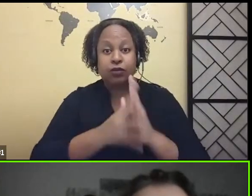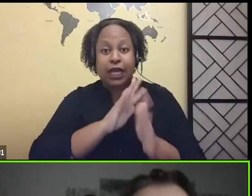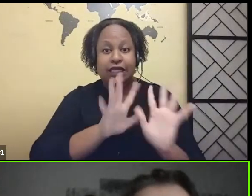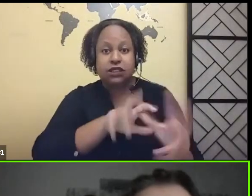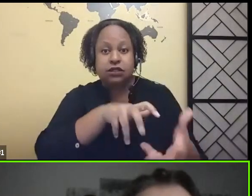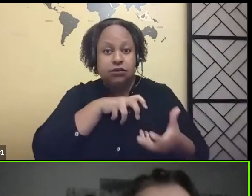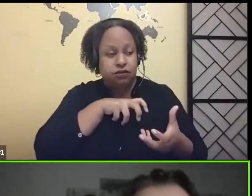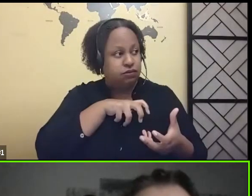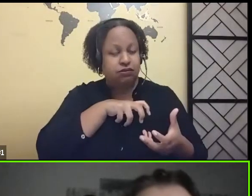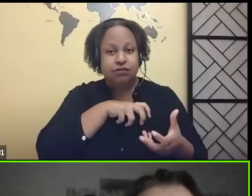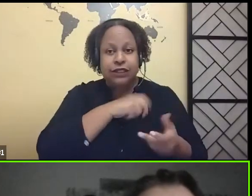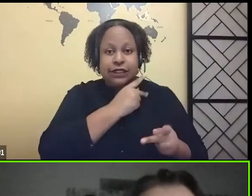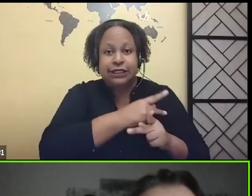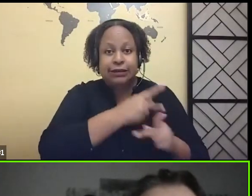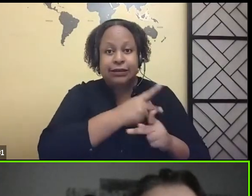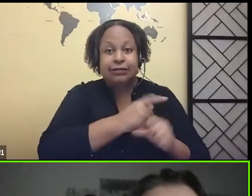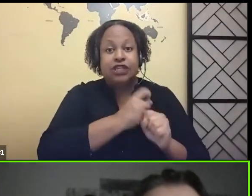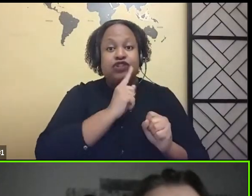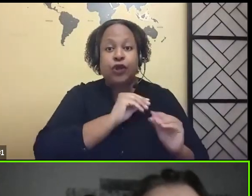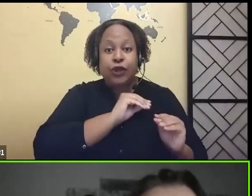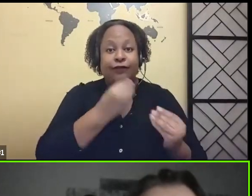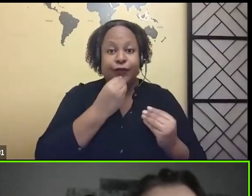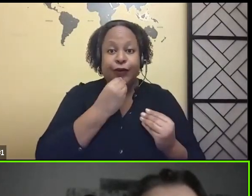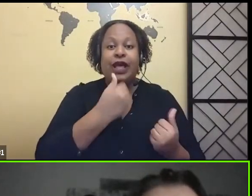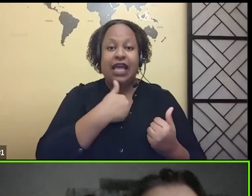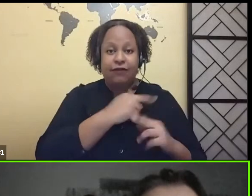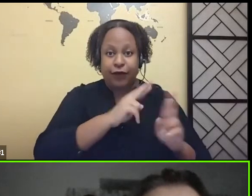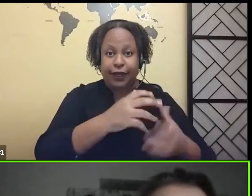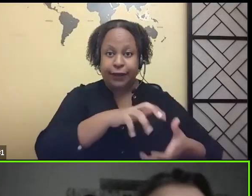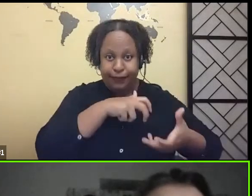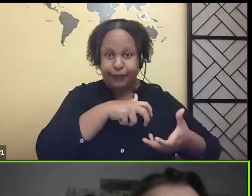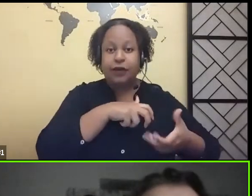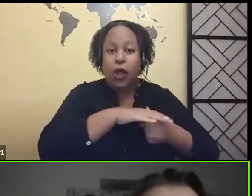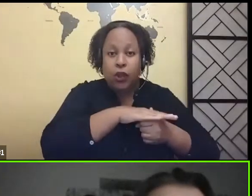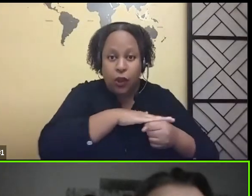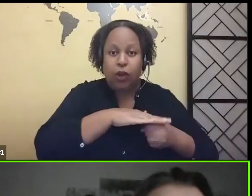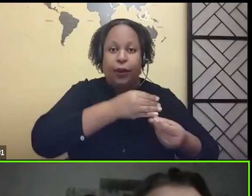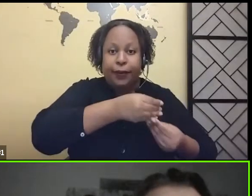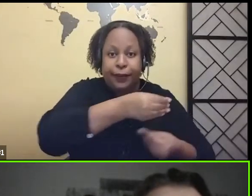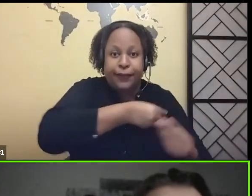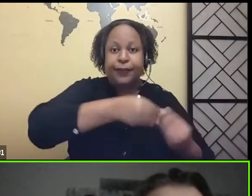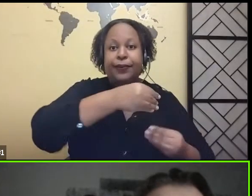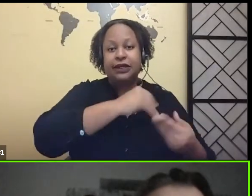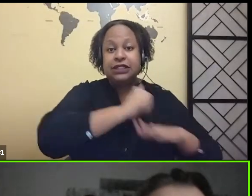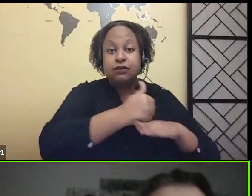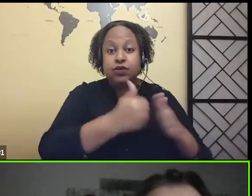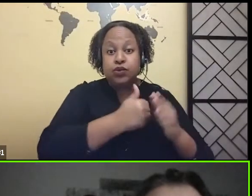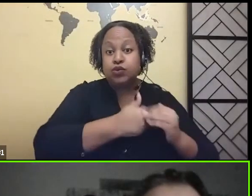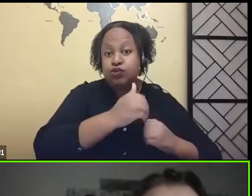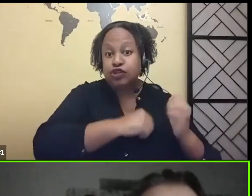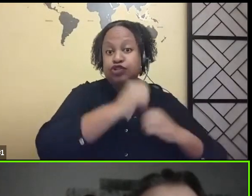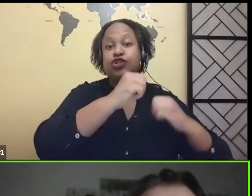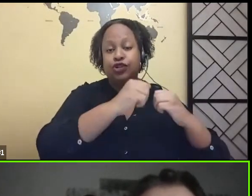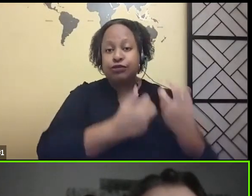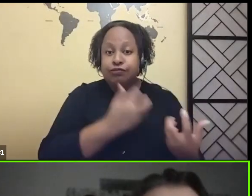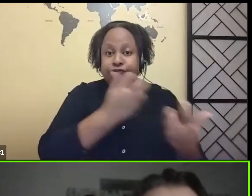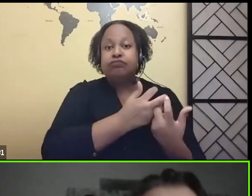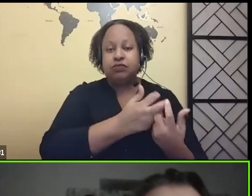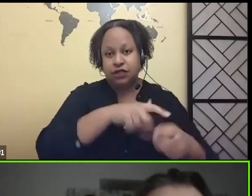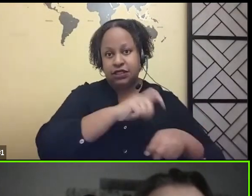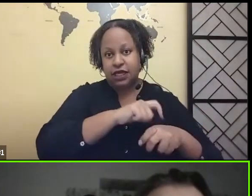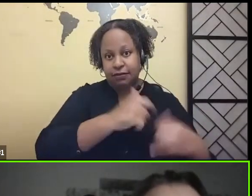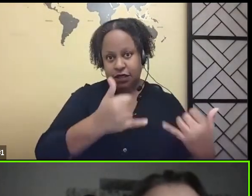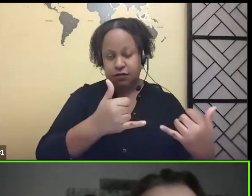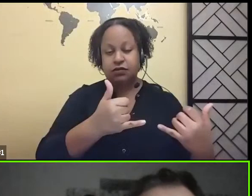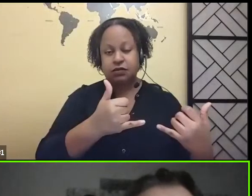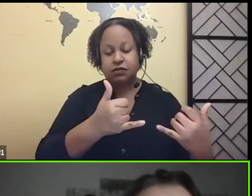They make sure they got food, and they get, you know, and they get local, and they create new infrastructure that makes sense for these times.